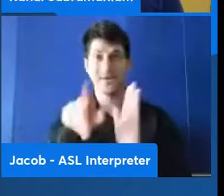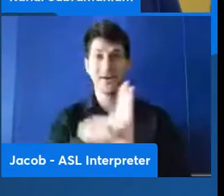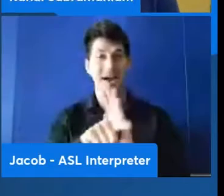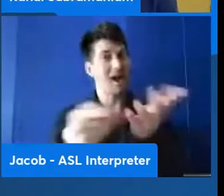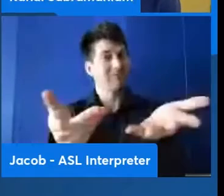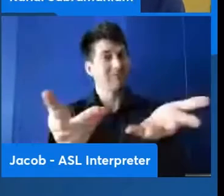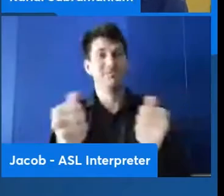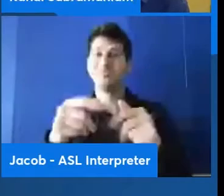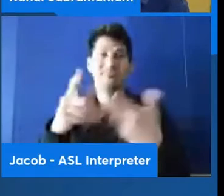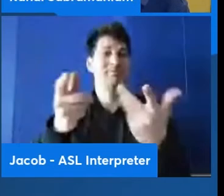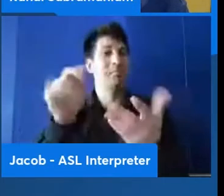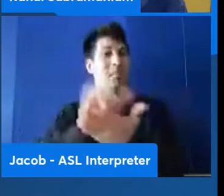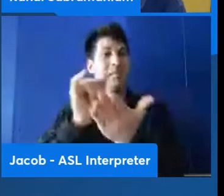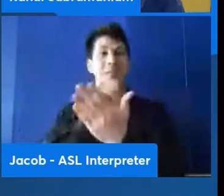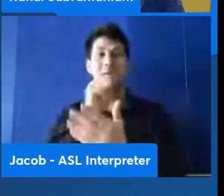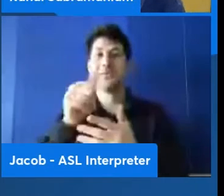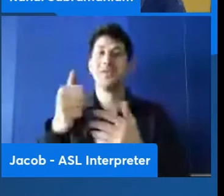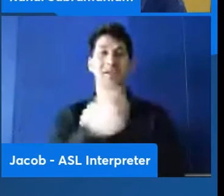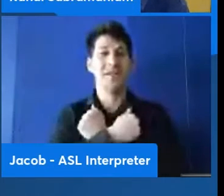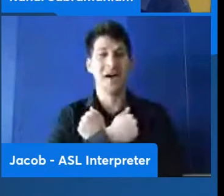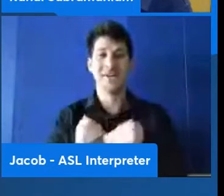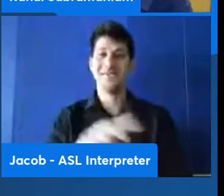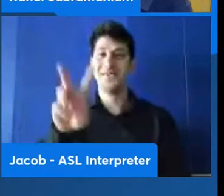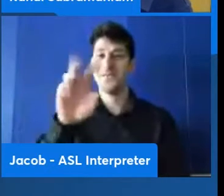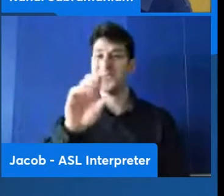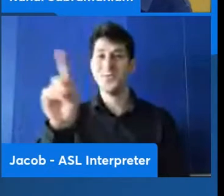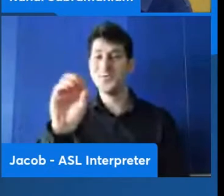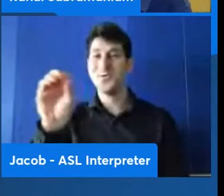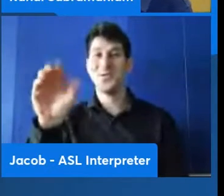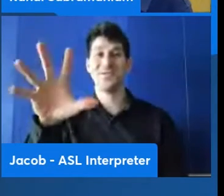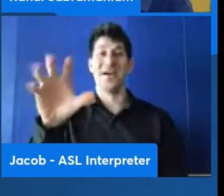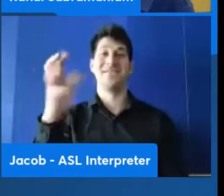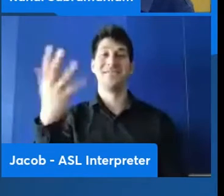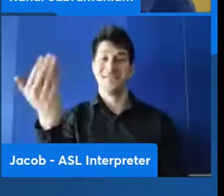guy? Me with my Voodoo 550.